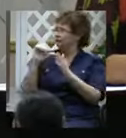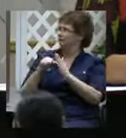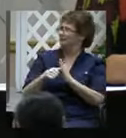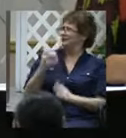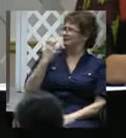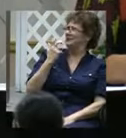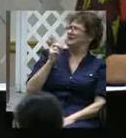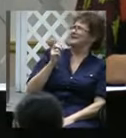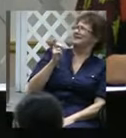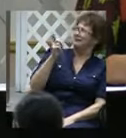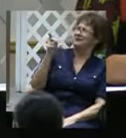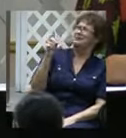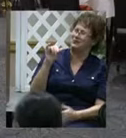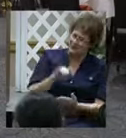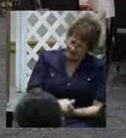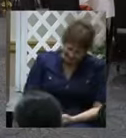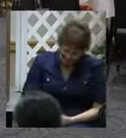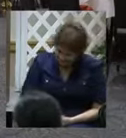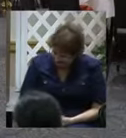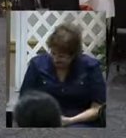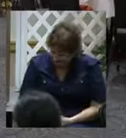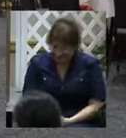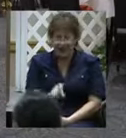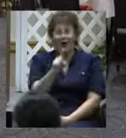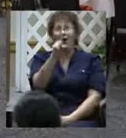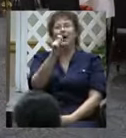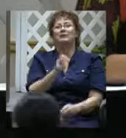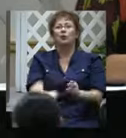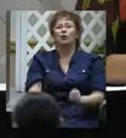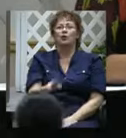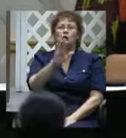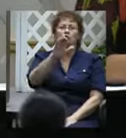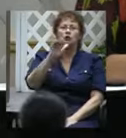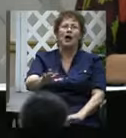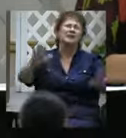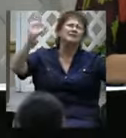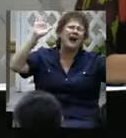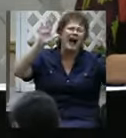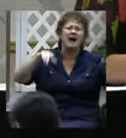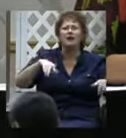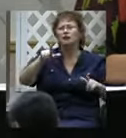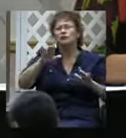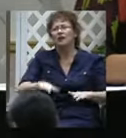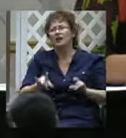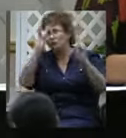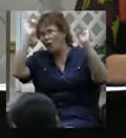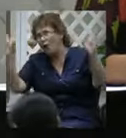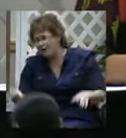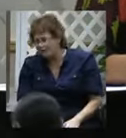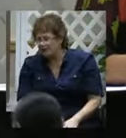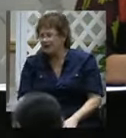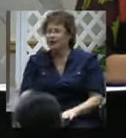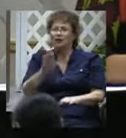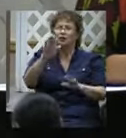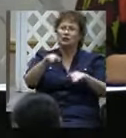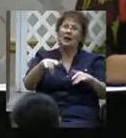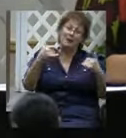to me that you were able to translate 130. I mean, they're short. They're like, your child's fantastic. Your child is great. Doesn't your play well with